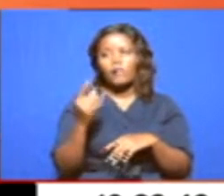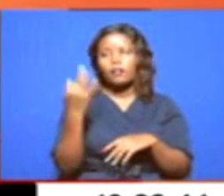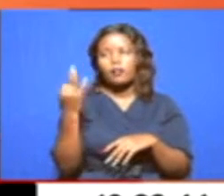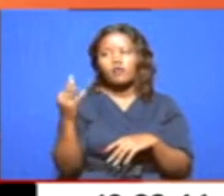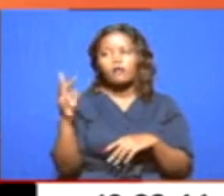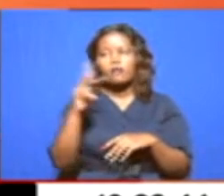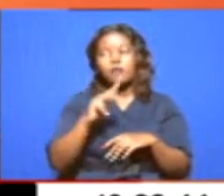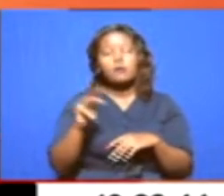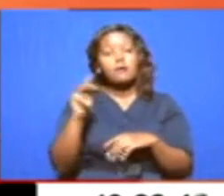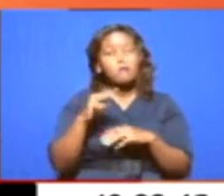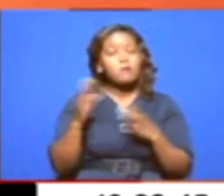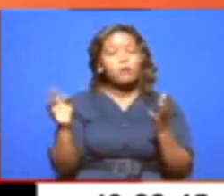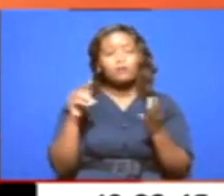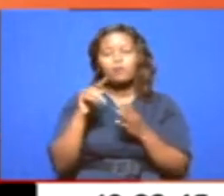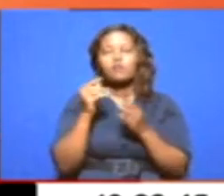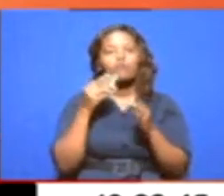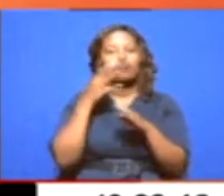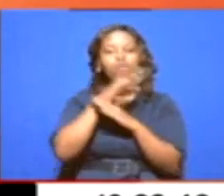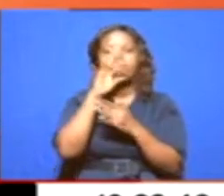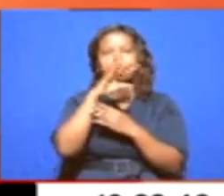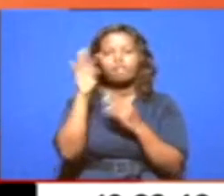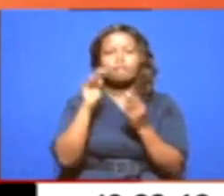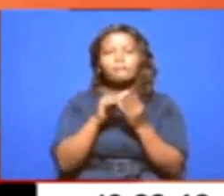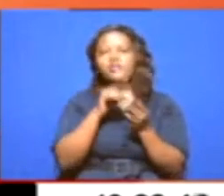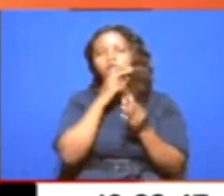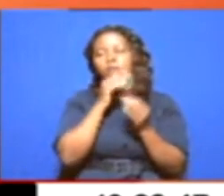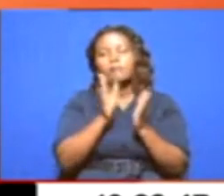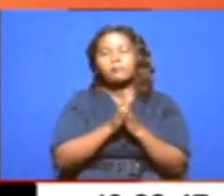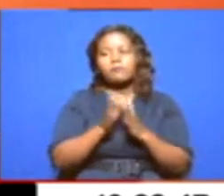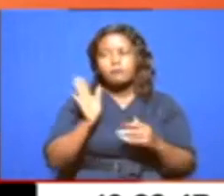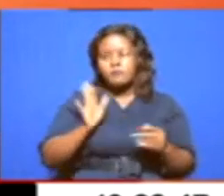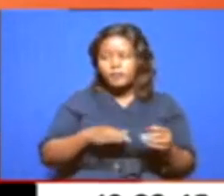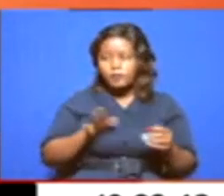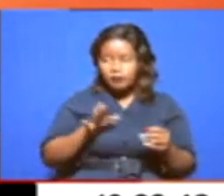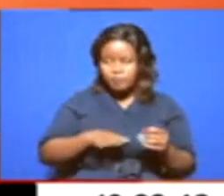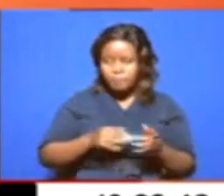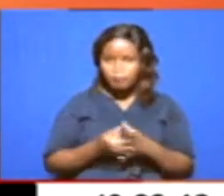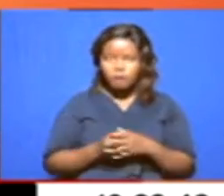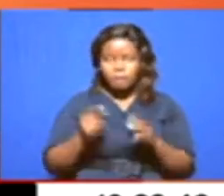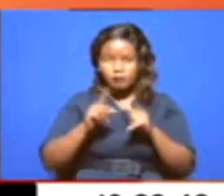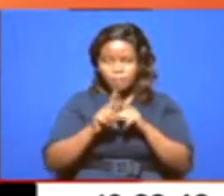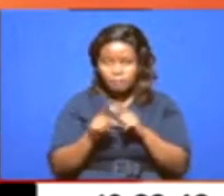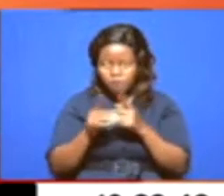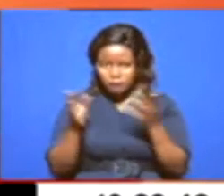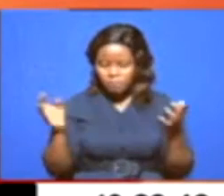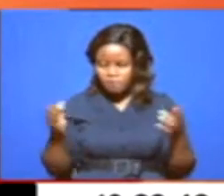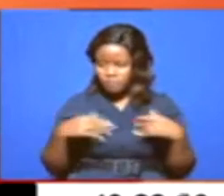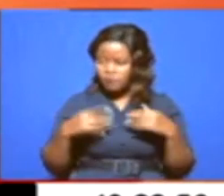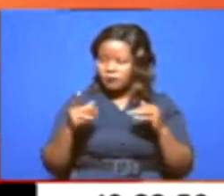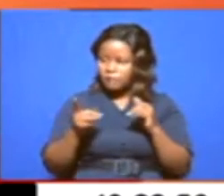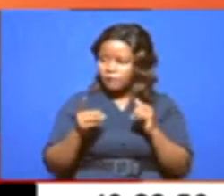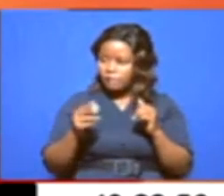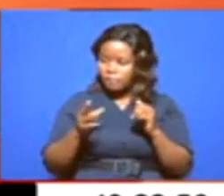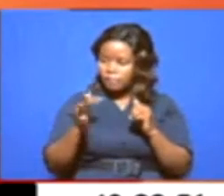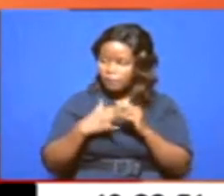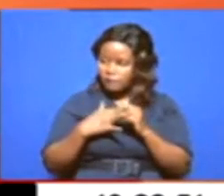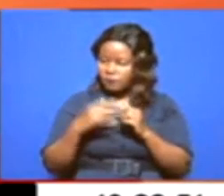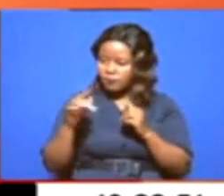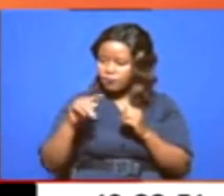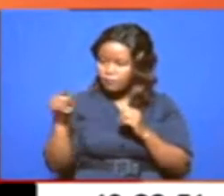That's overall for the men and also for the women. And it goes down 8,000 for second, 6,000 for third,